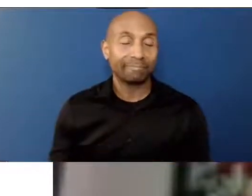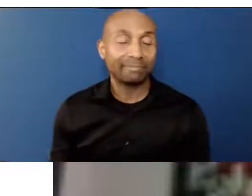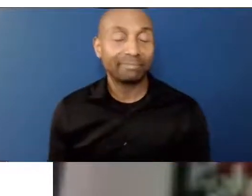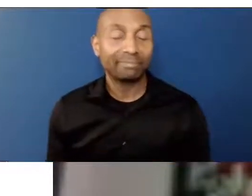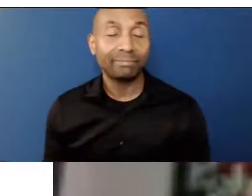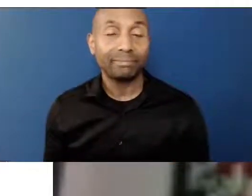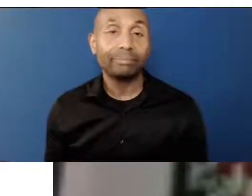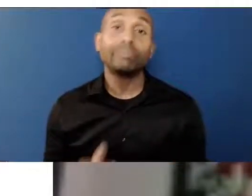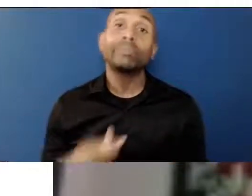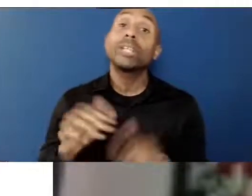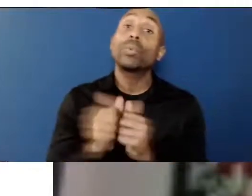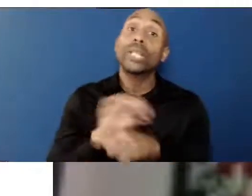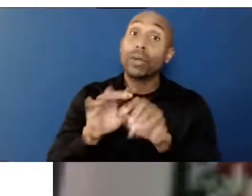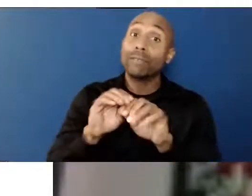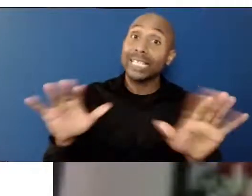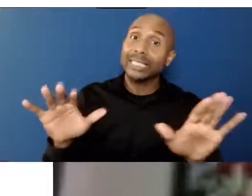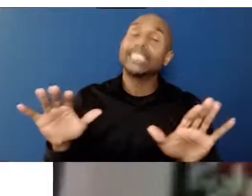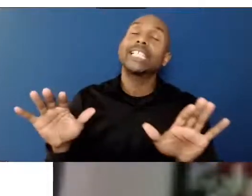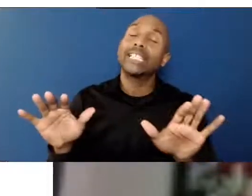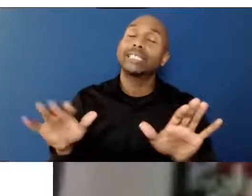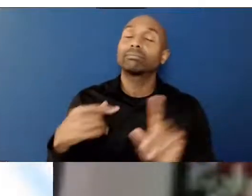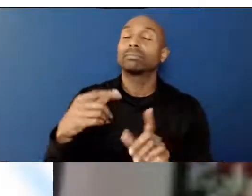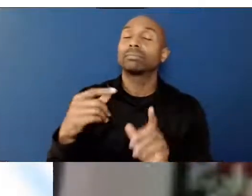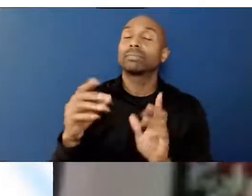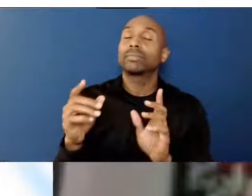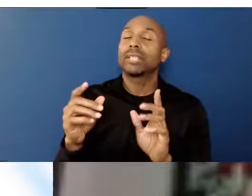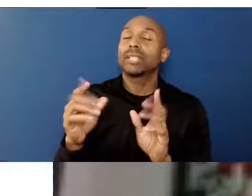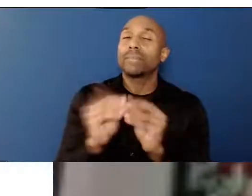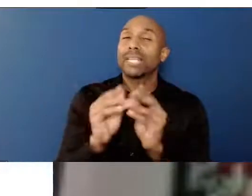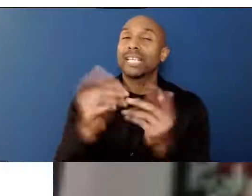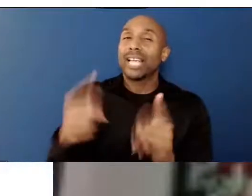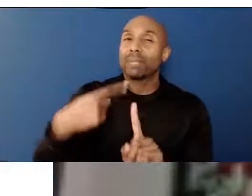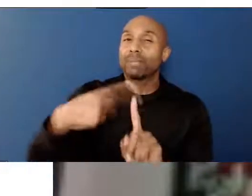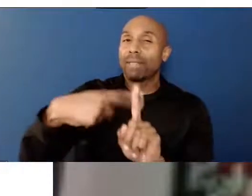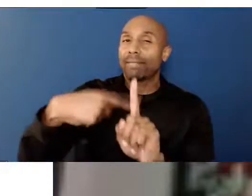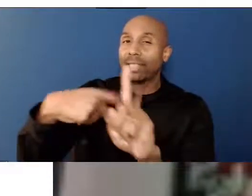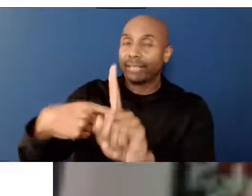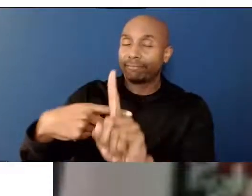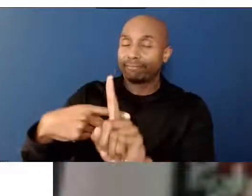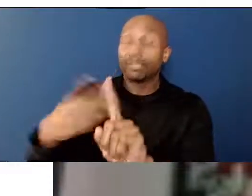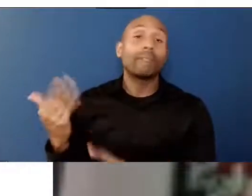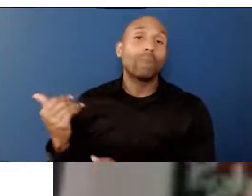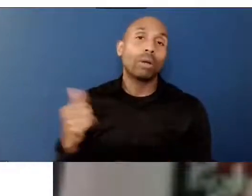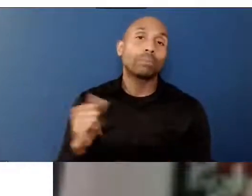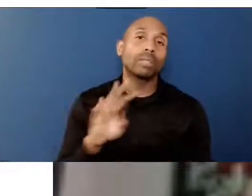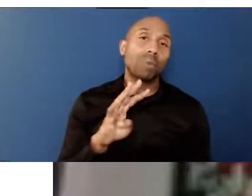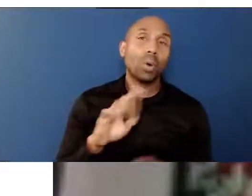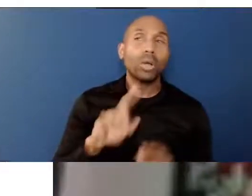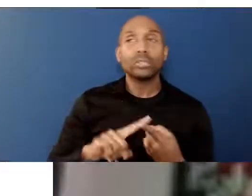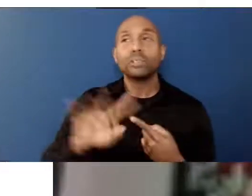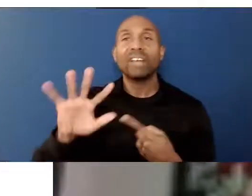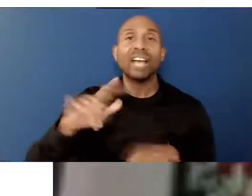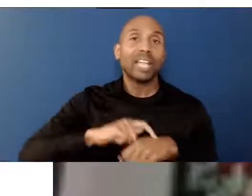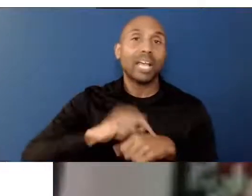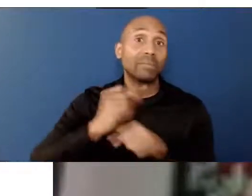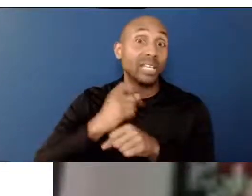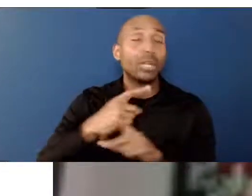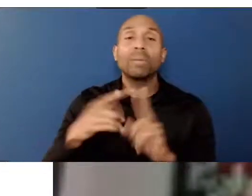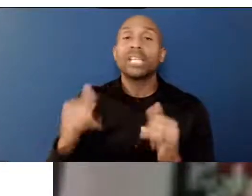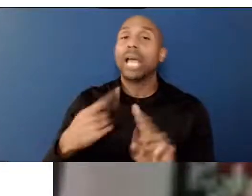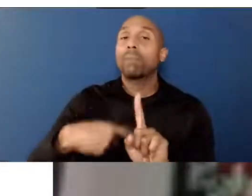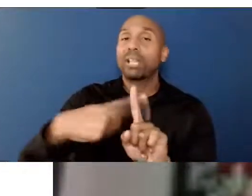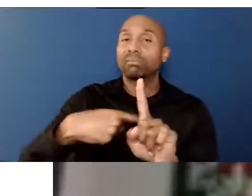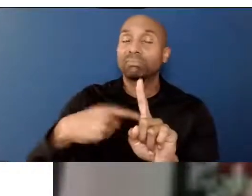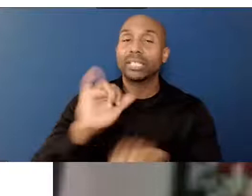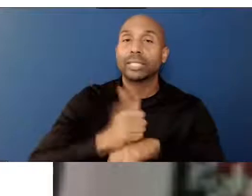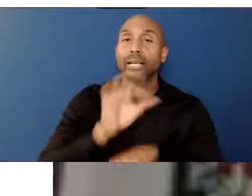they are meeting monthly versus maybe 4 or 5 times a year, and so they have a Zoom meeting once a month, and